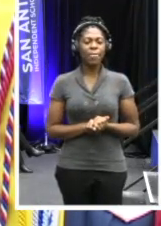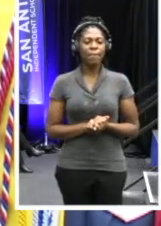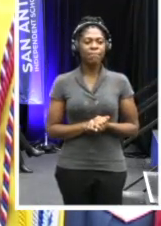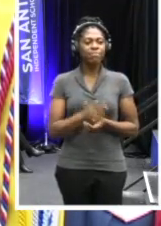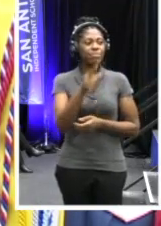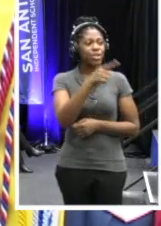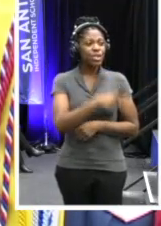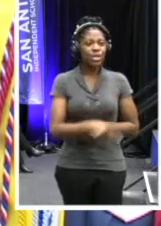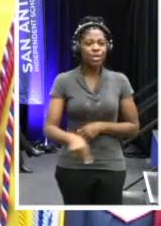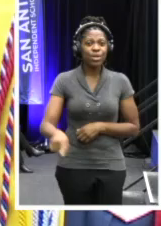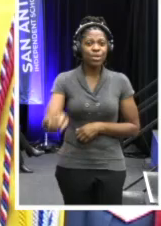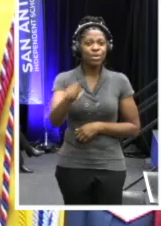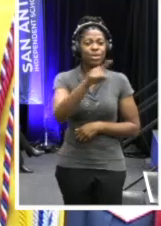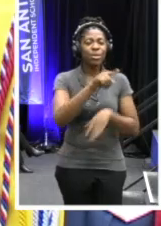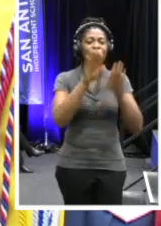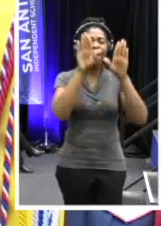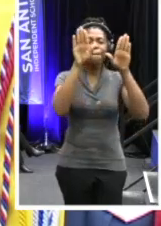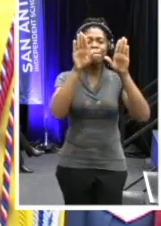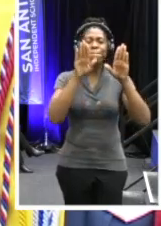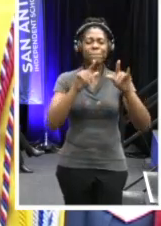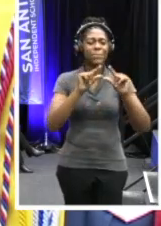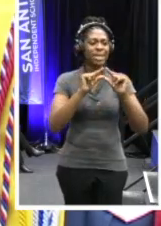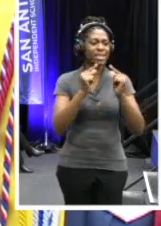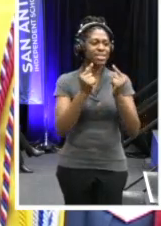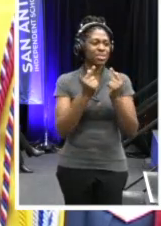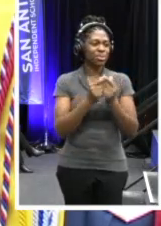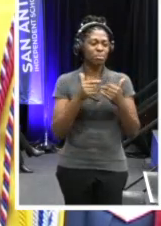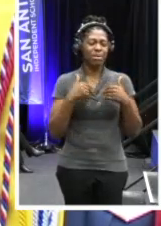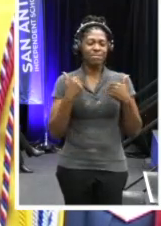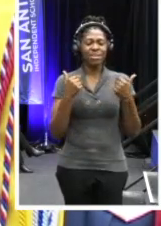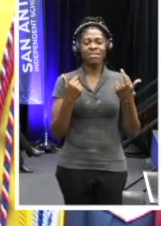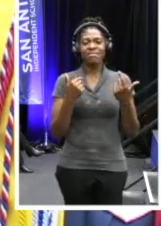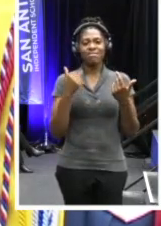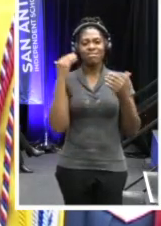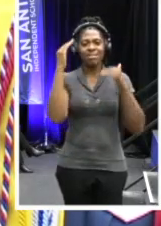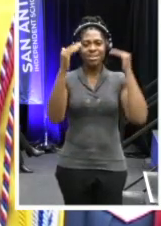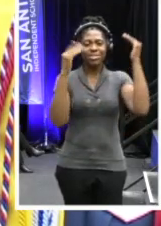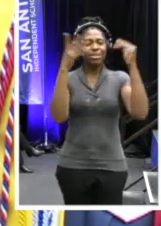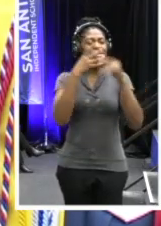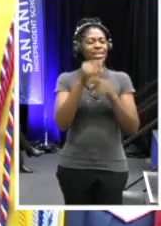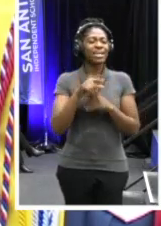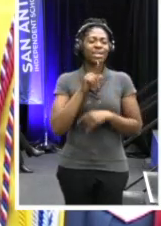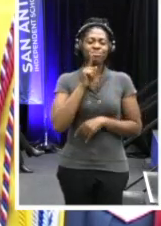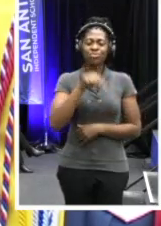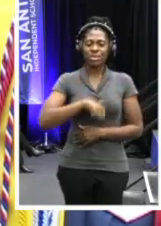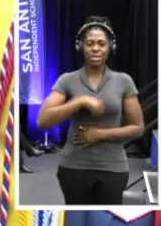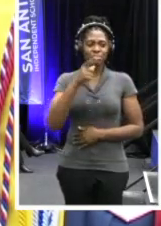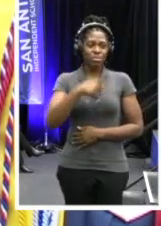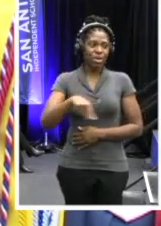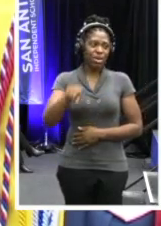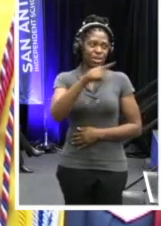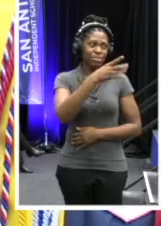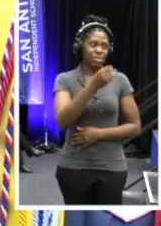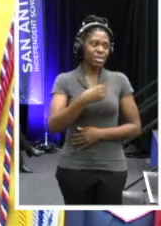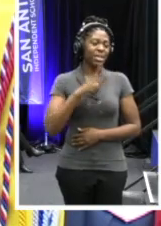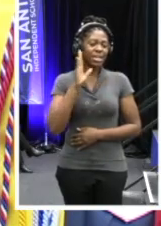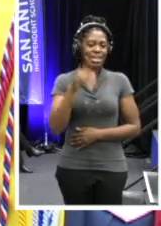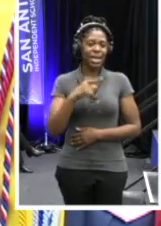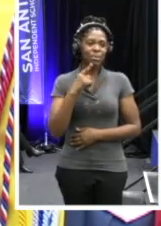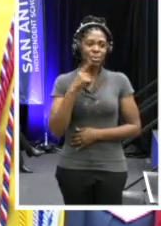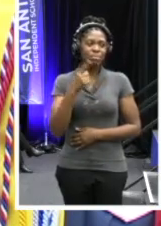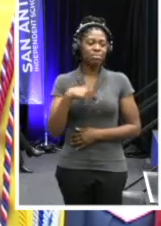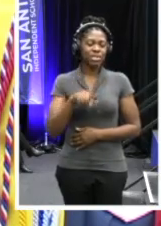an amazing group of young adults, and I'm so very proud of you, and I will miss Travis Early College High